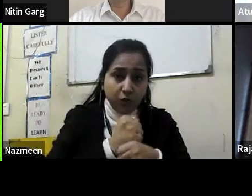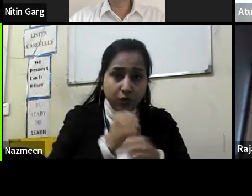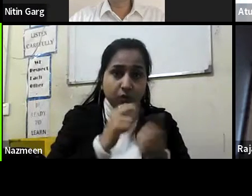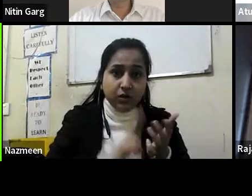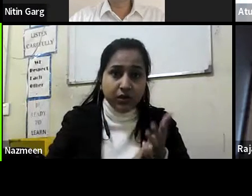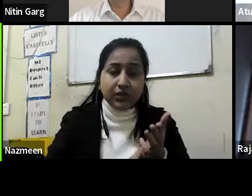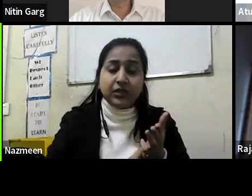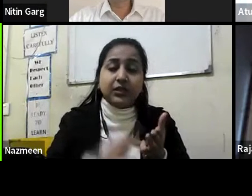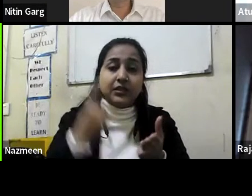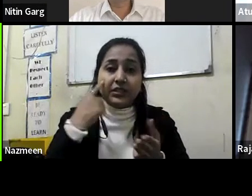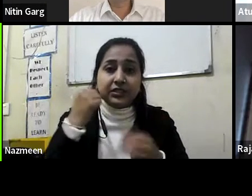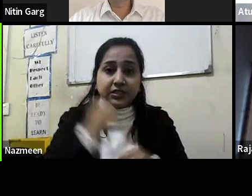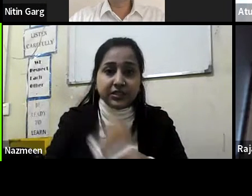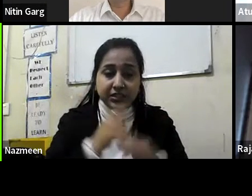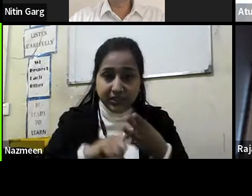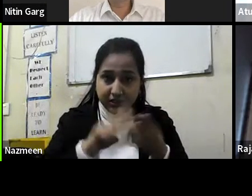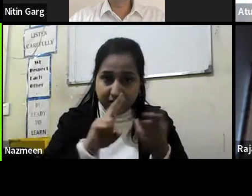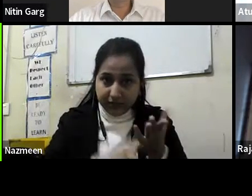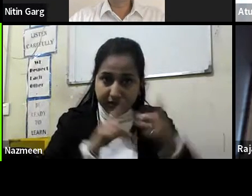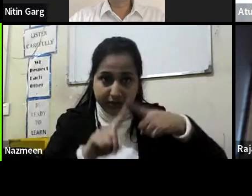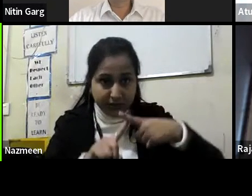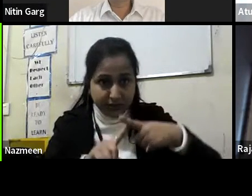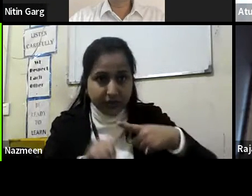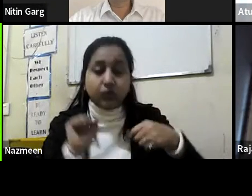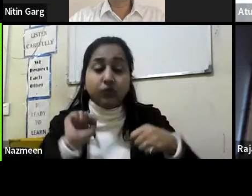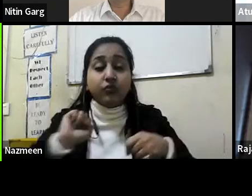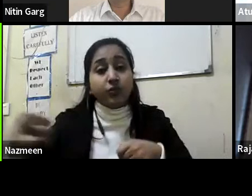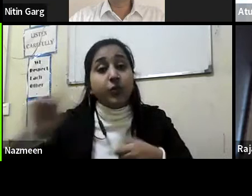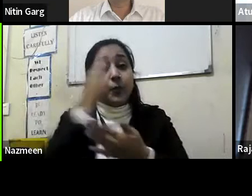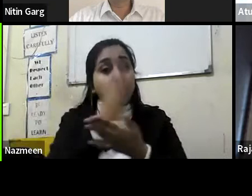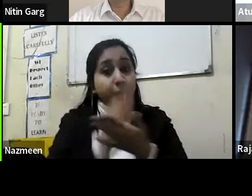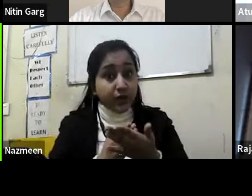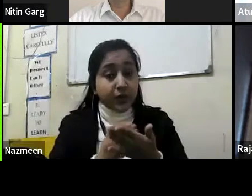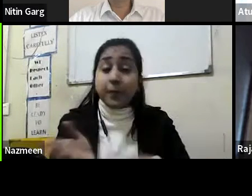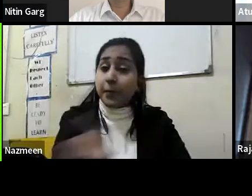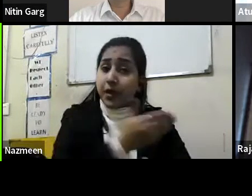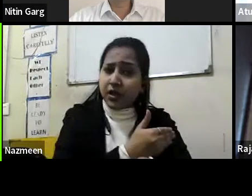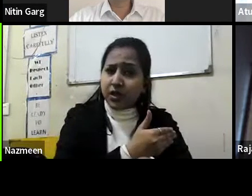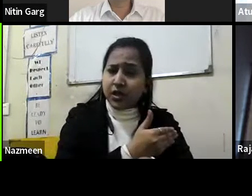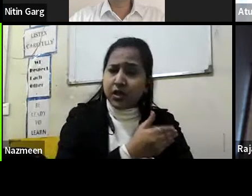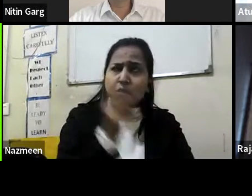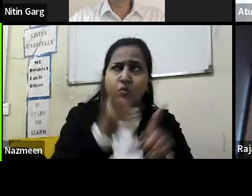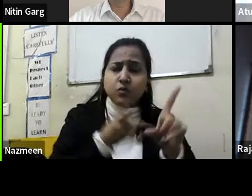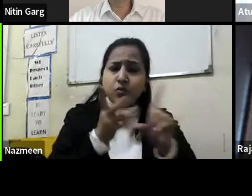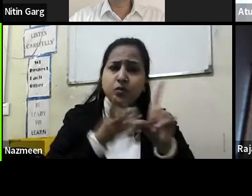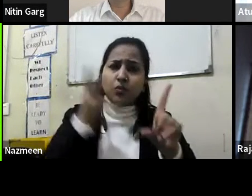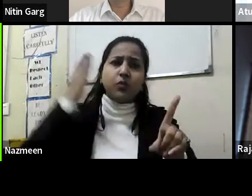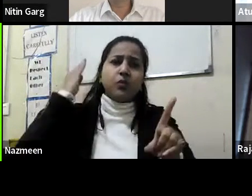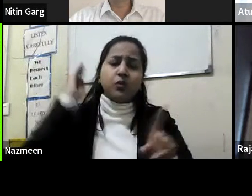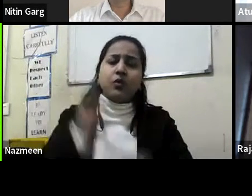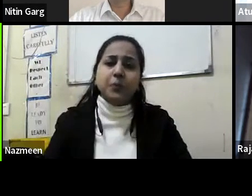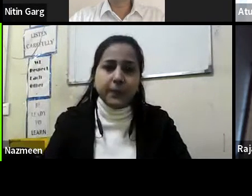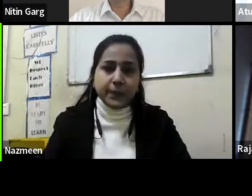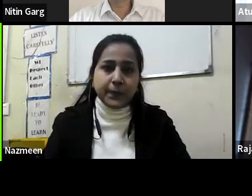they've been co-partners in this journey very, very early, many years ago. And why